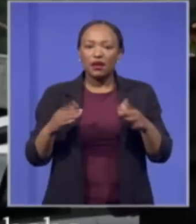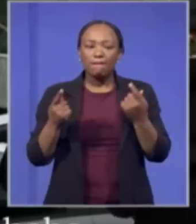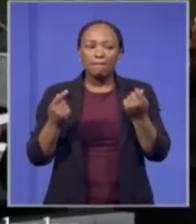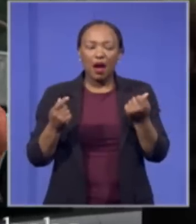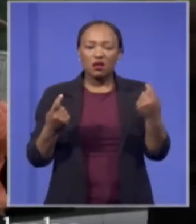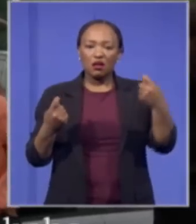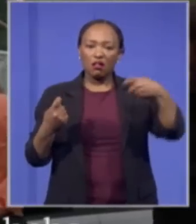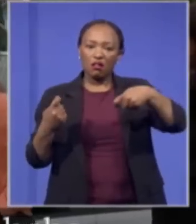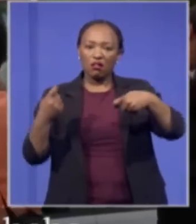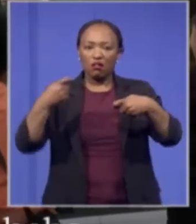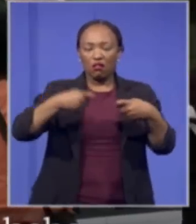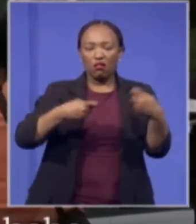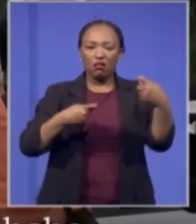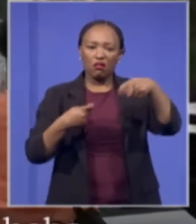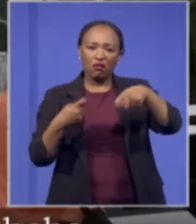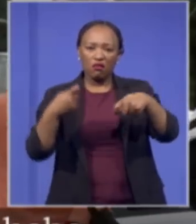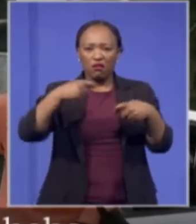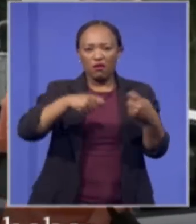tsa